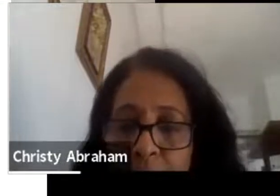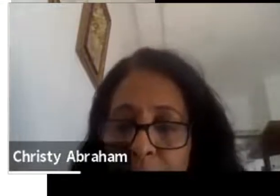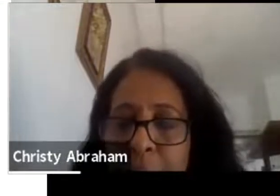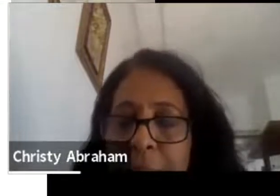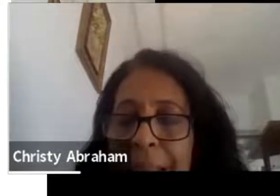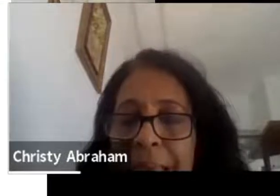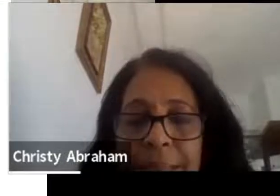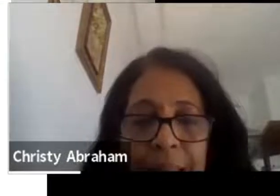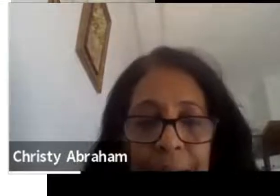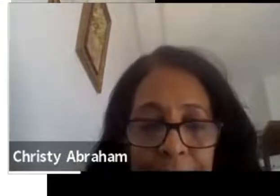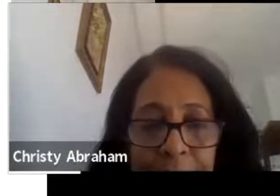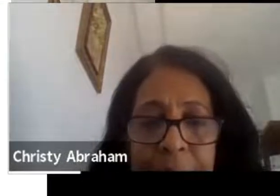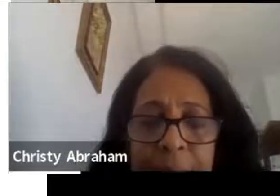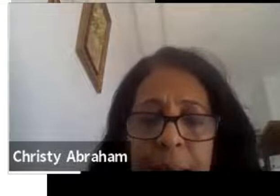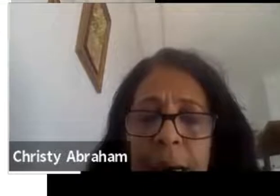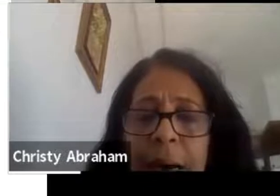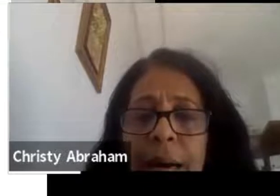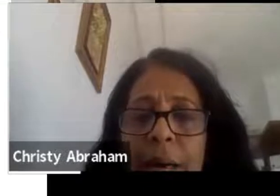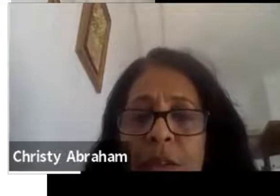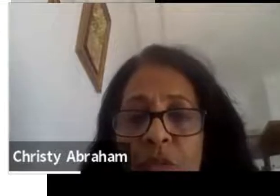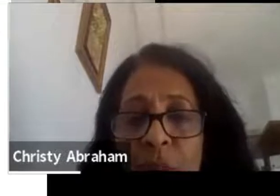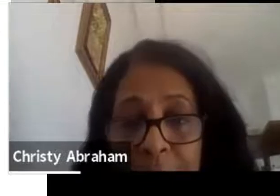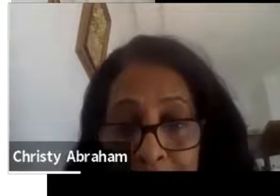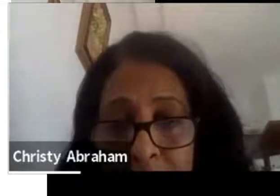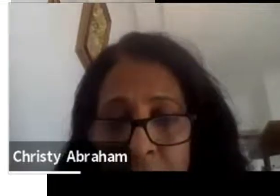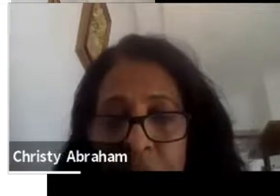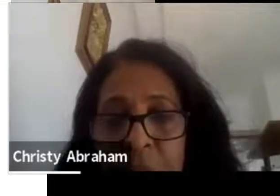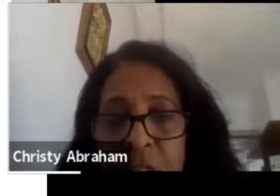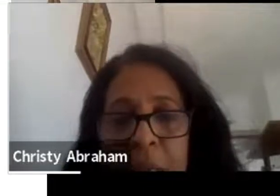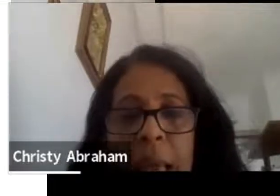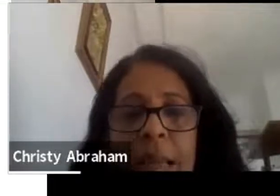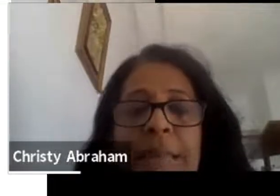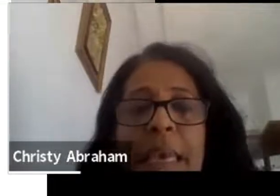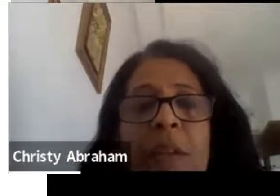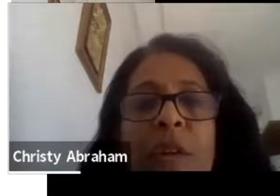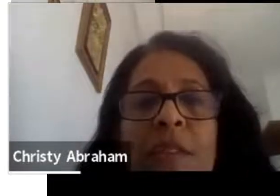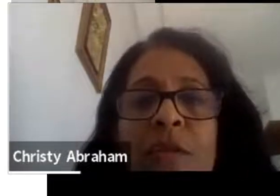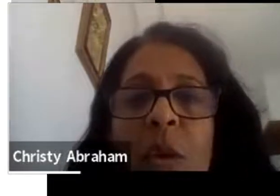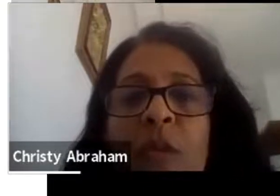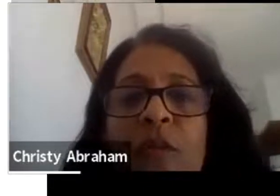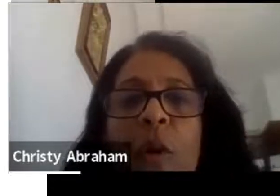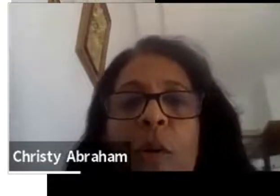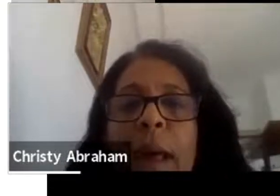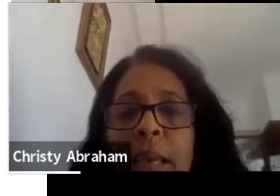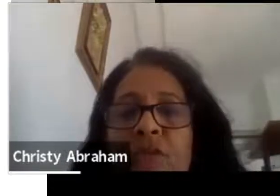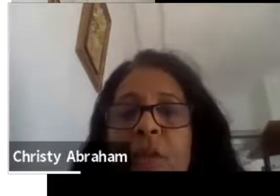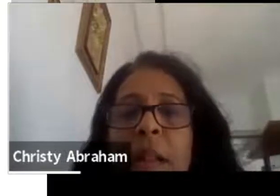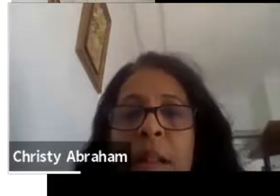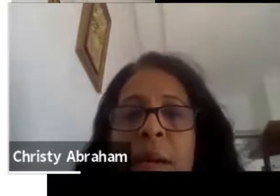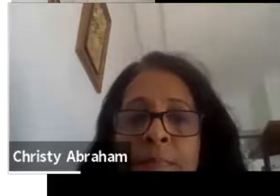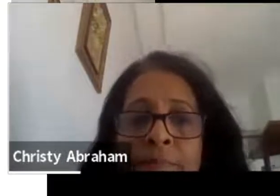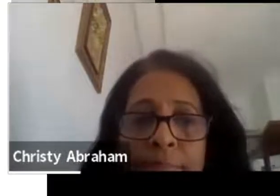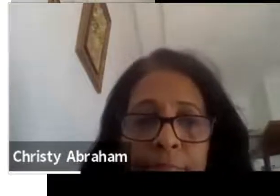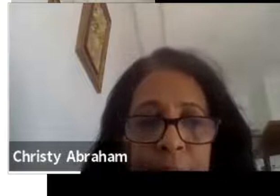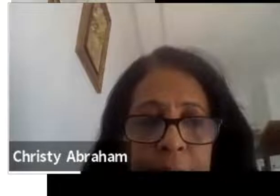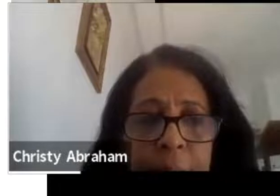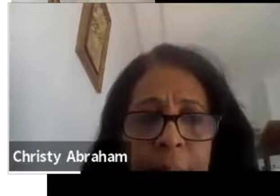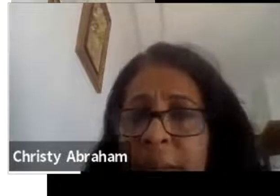of links and connects to find that information. And second was to look for actual